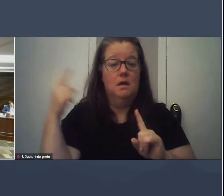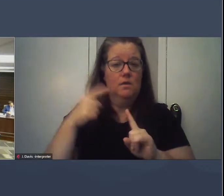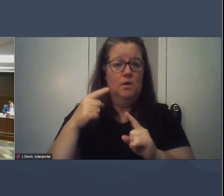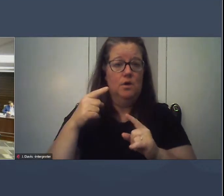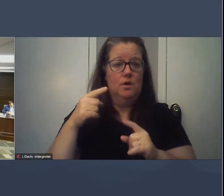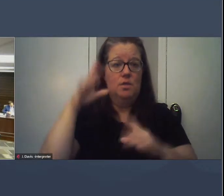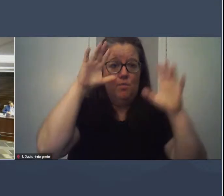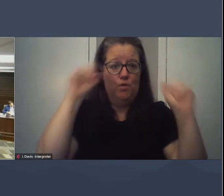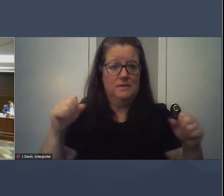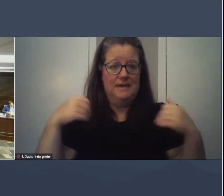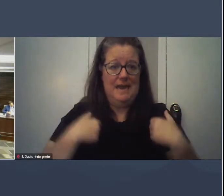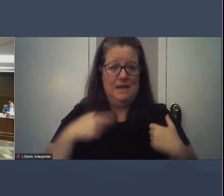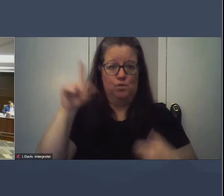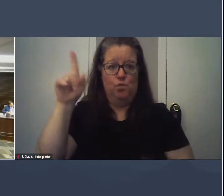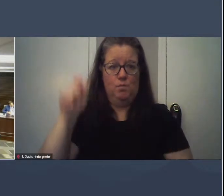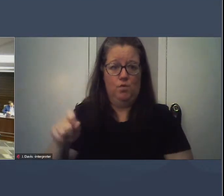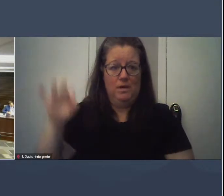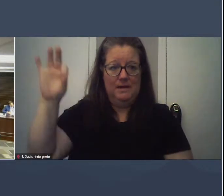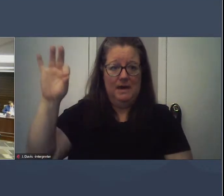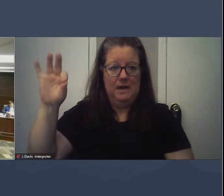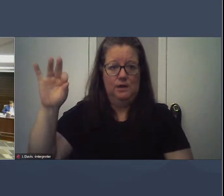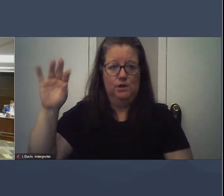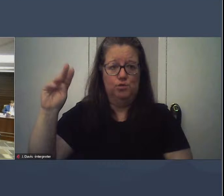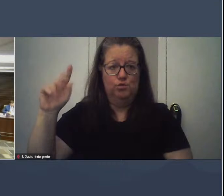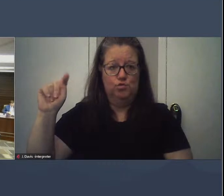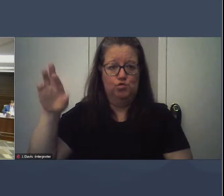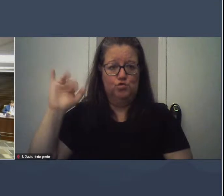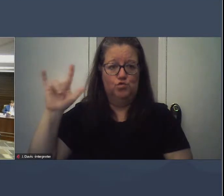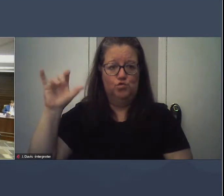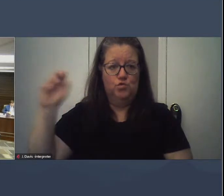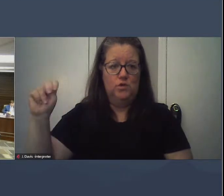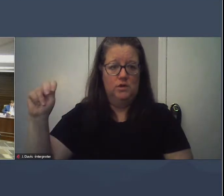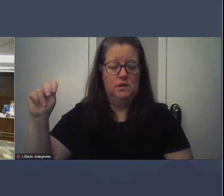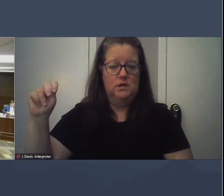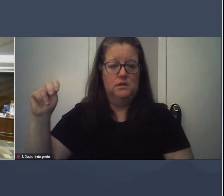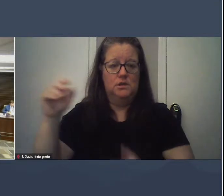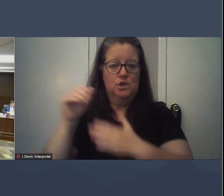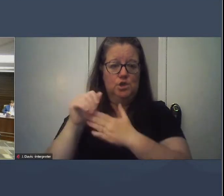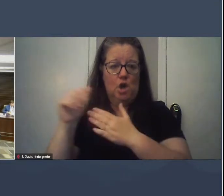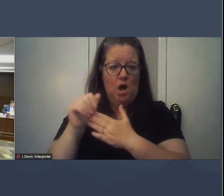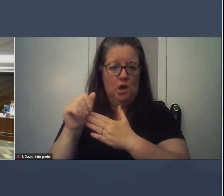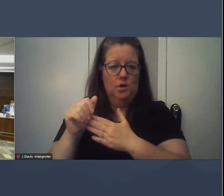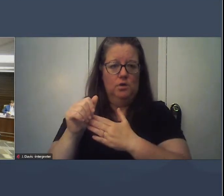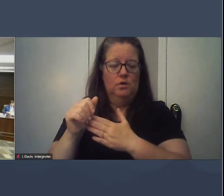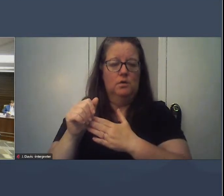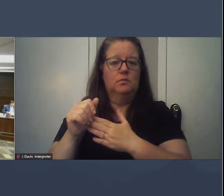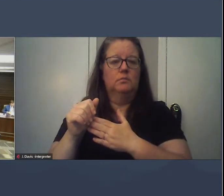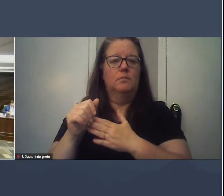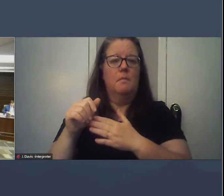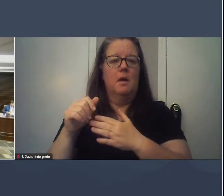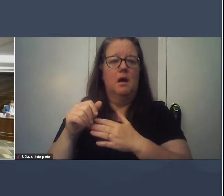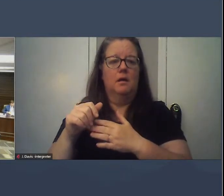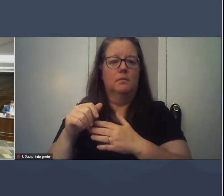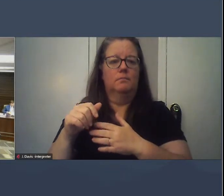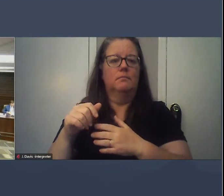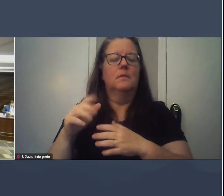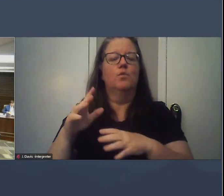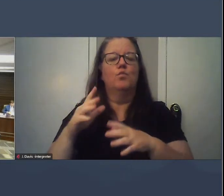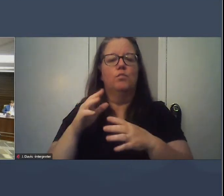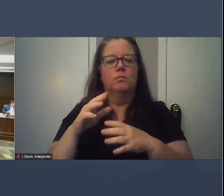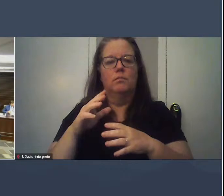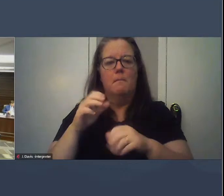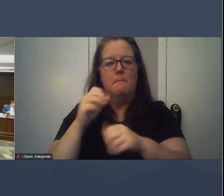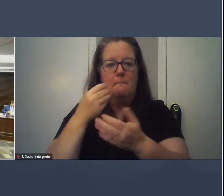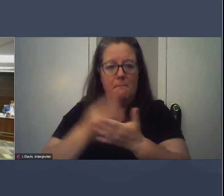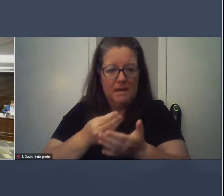a $1.9 trillion infrastructure package. TVA should be lobbying that as a part of that package, their $20